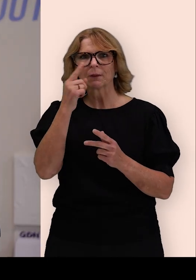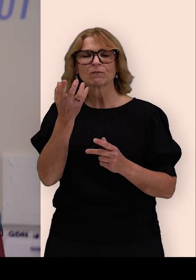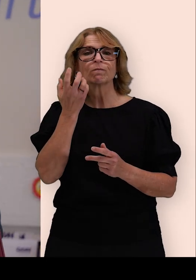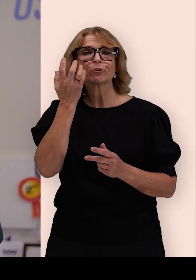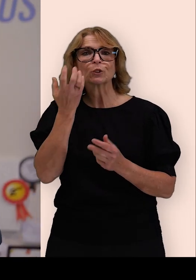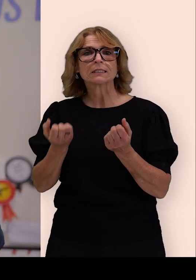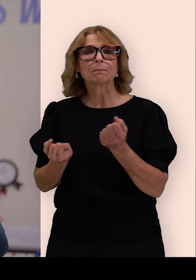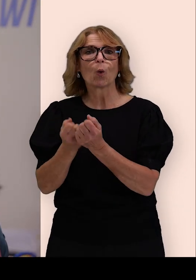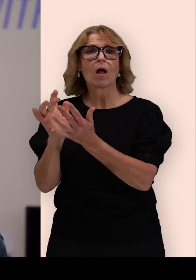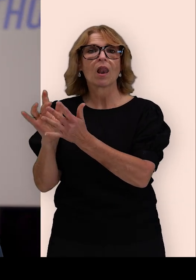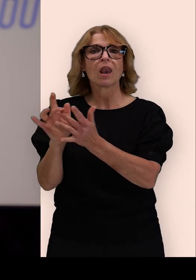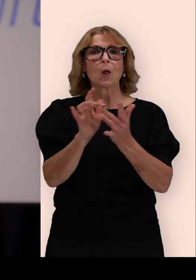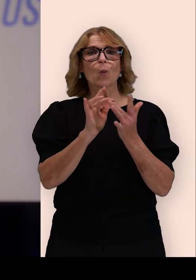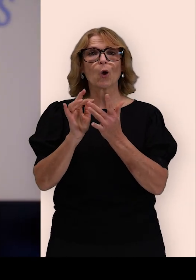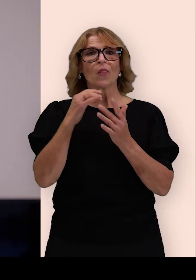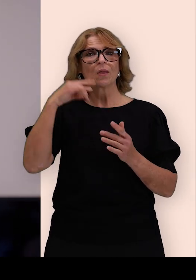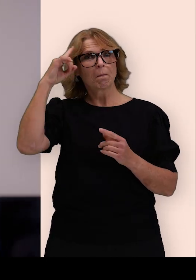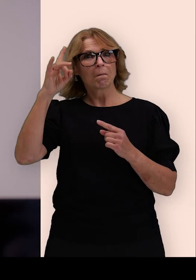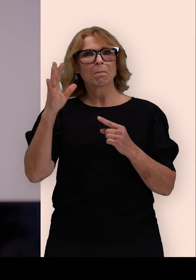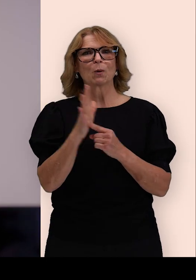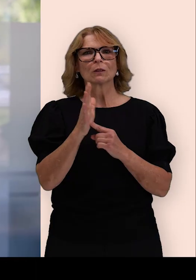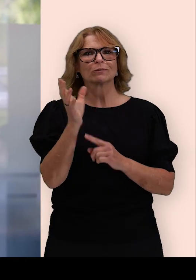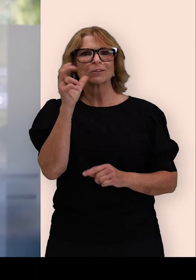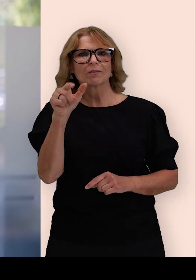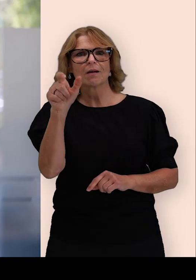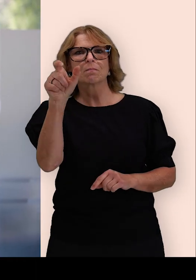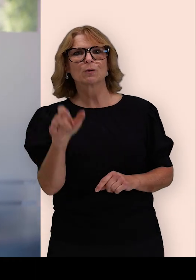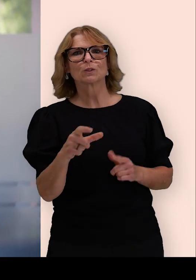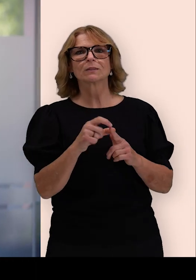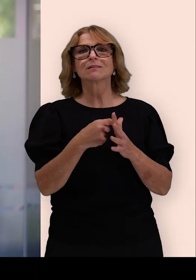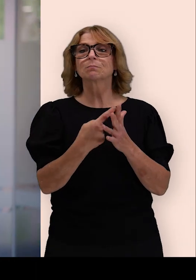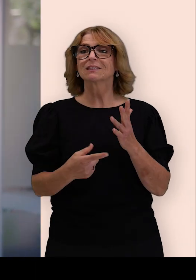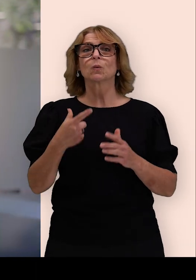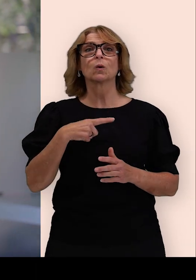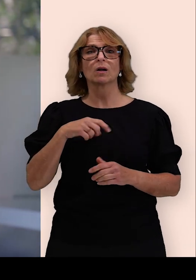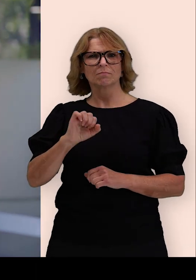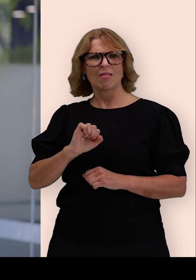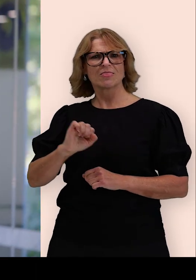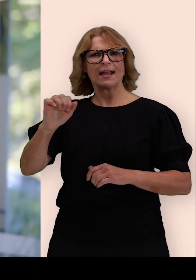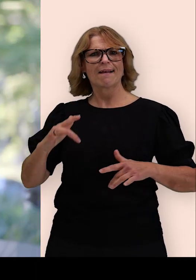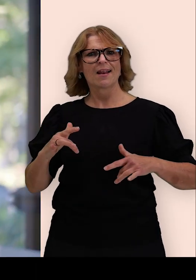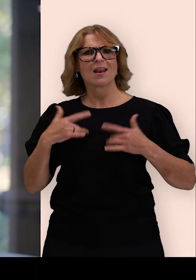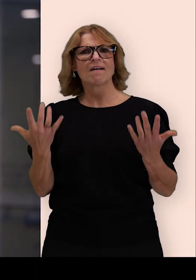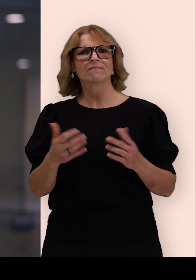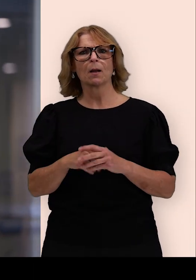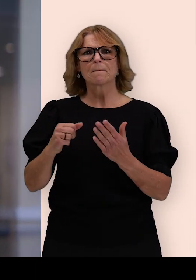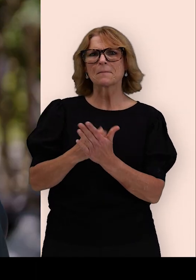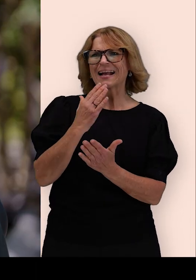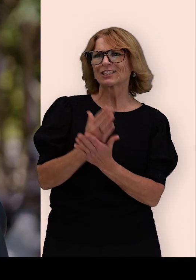going to be the future support network. I think the most important thing is listening to the person with disability